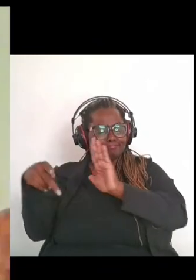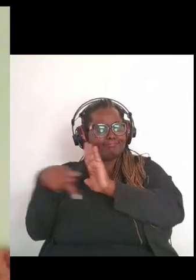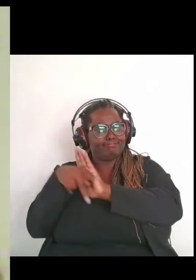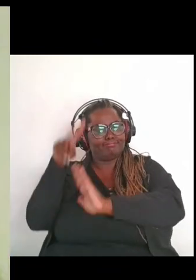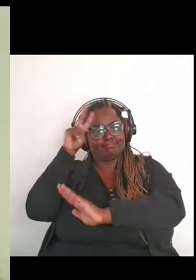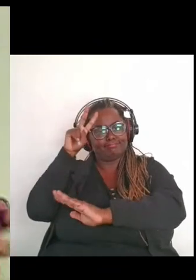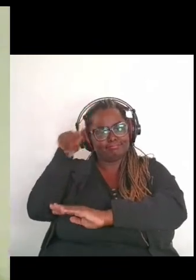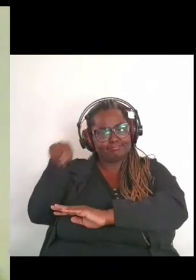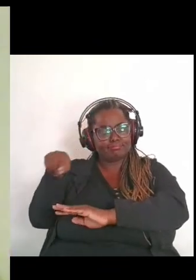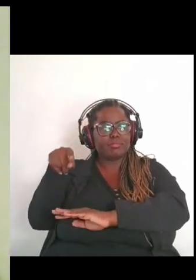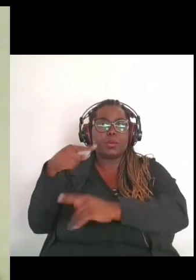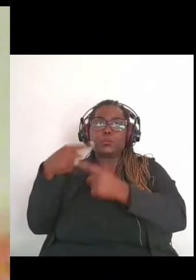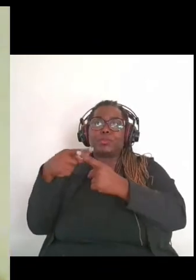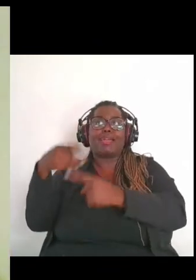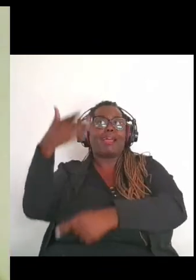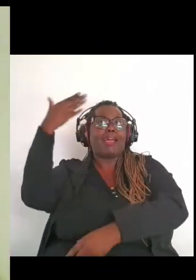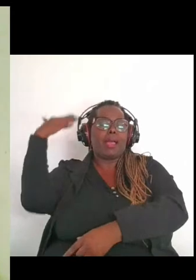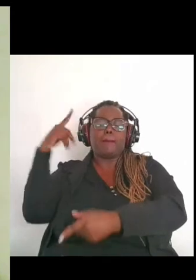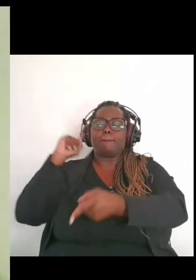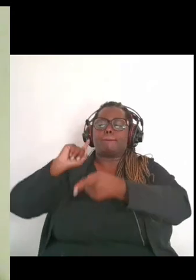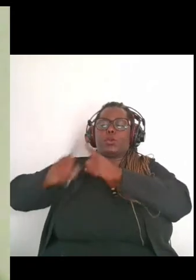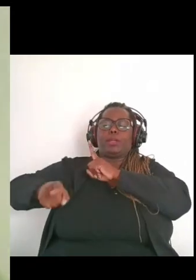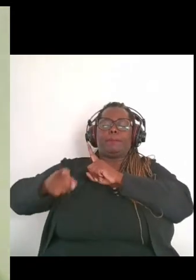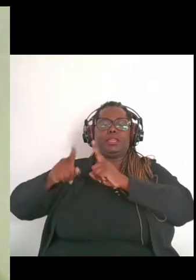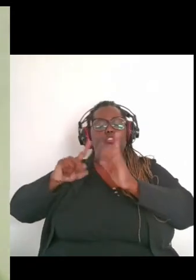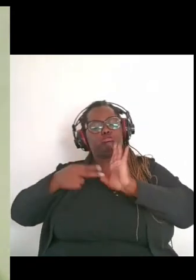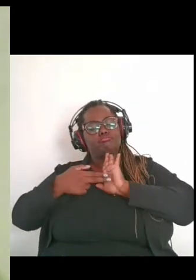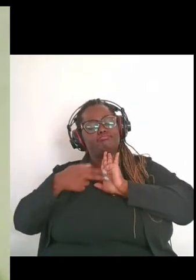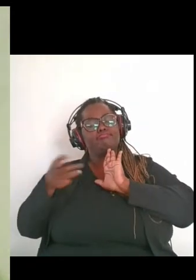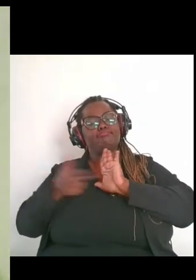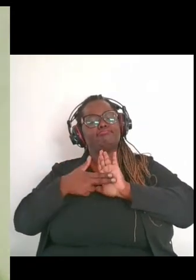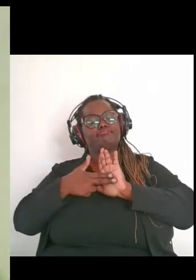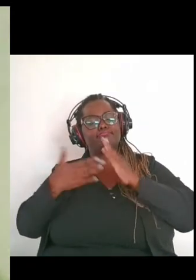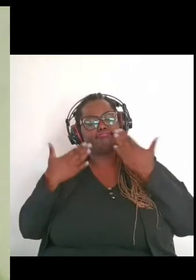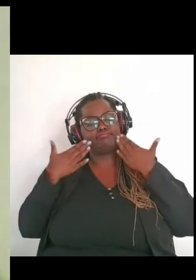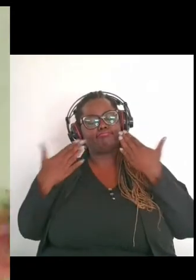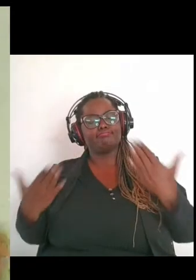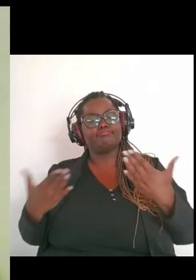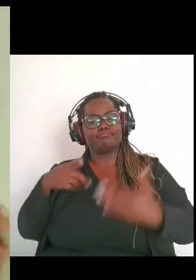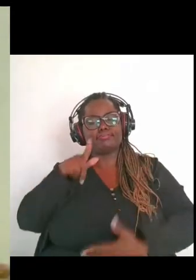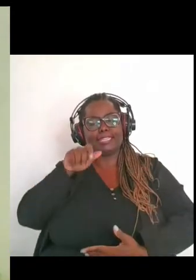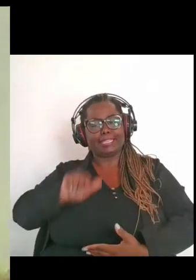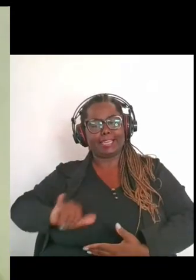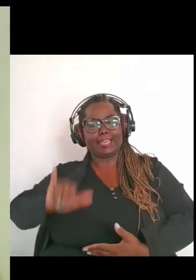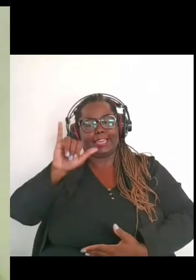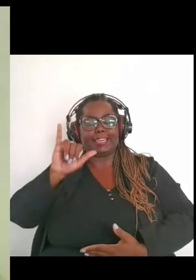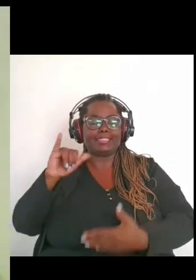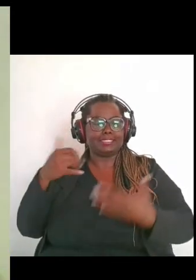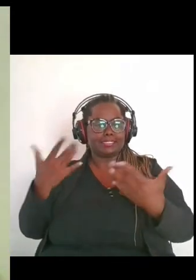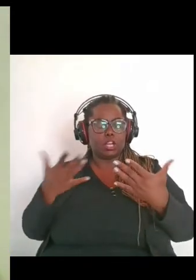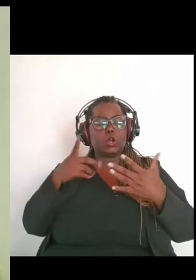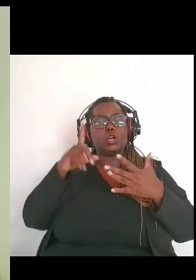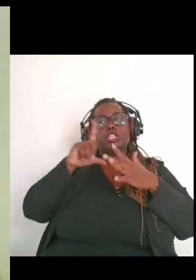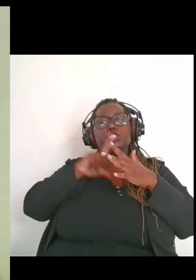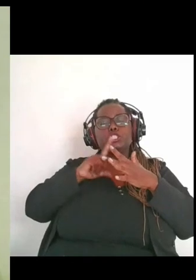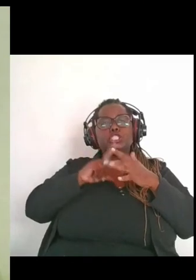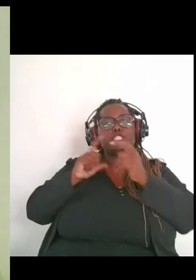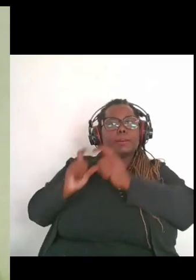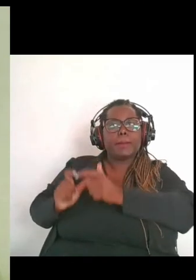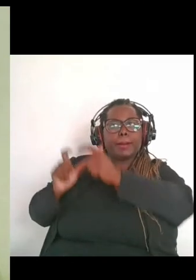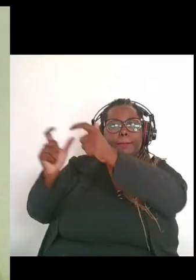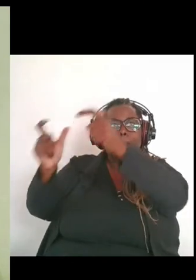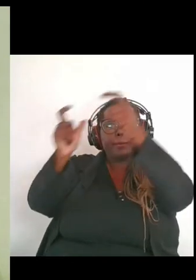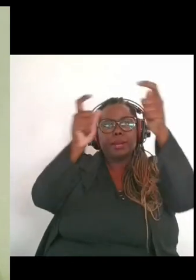corners of a city or the parks where the only public places to mingle to to meet each other